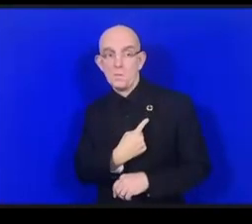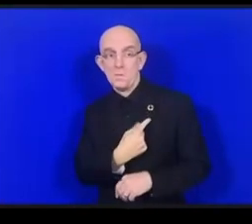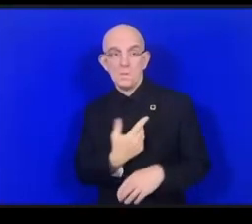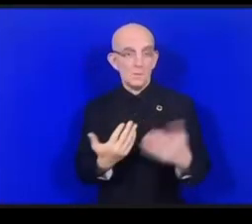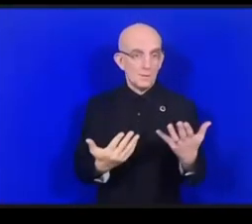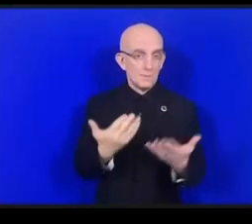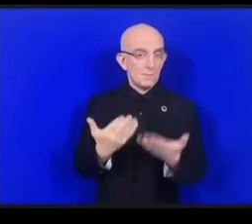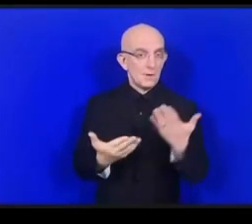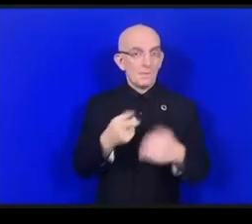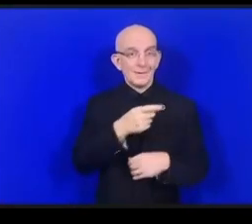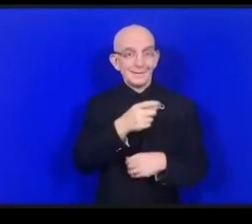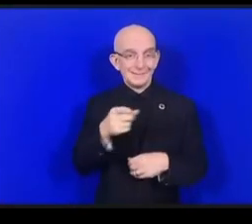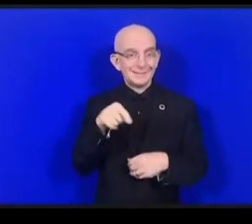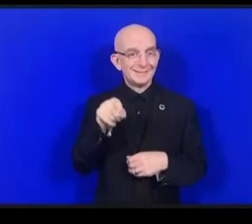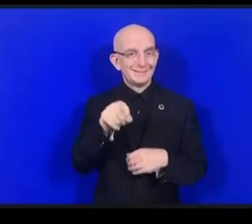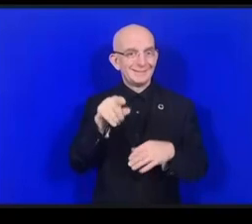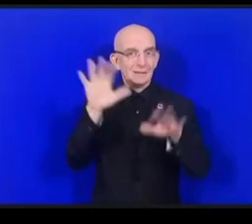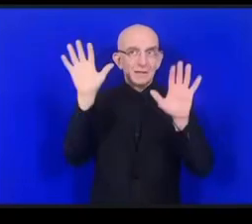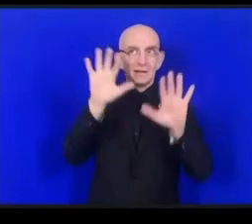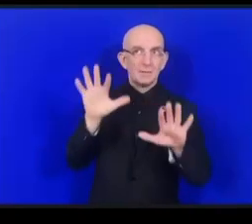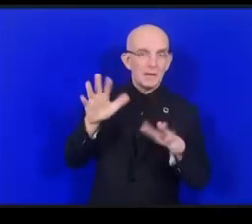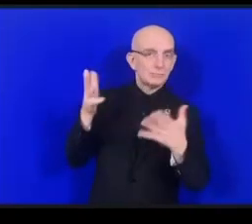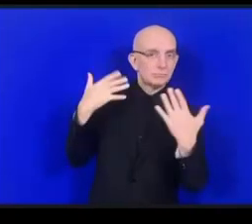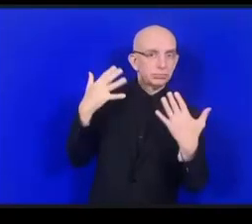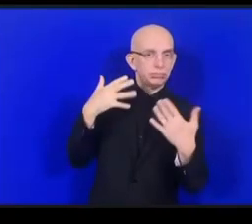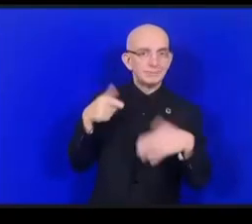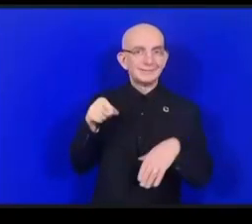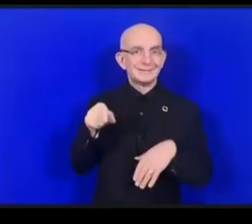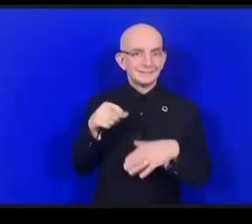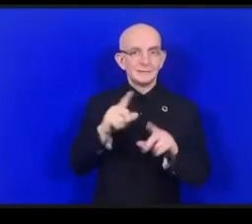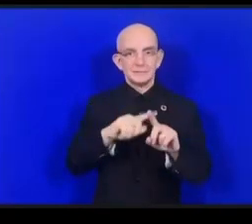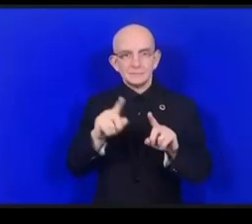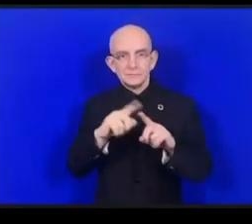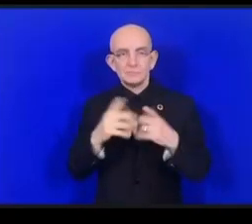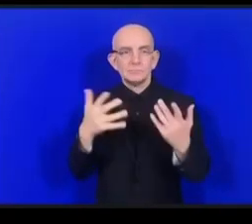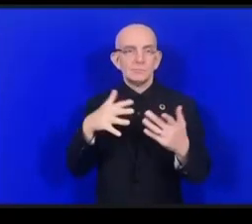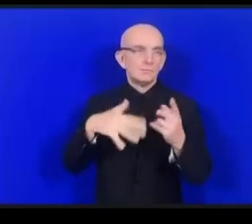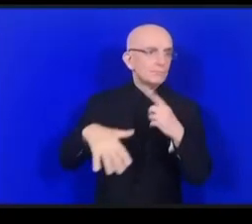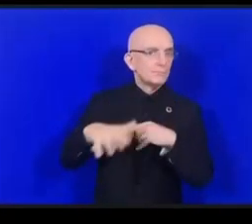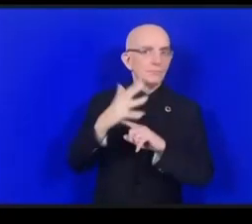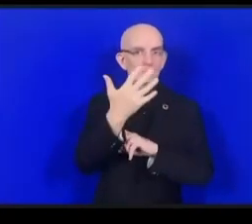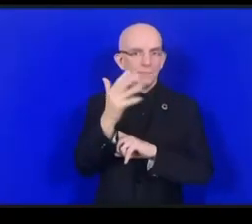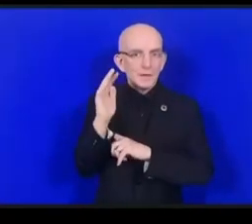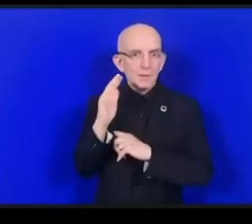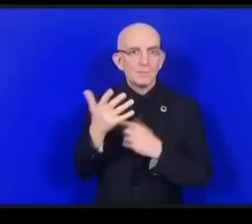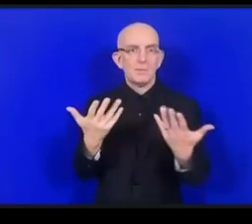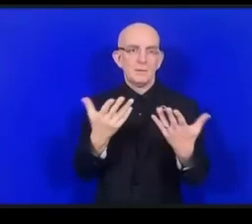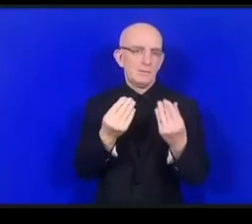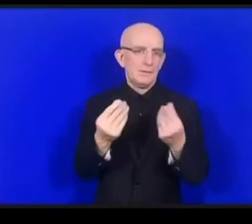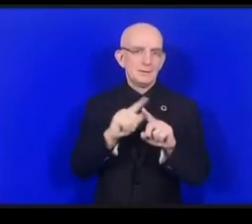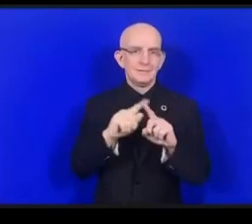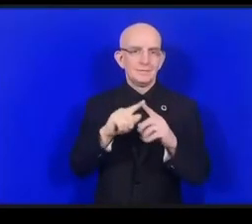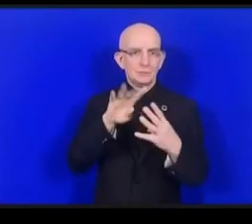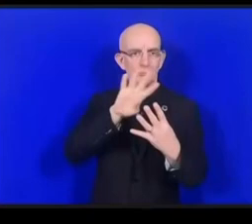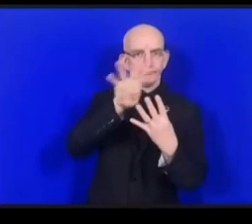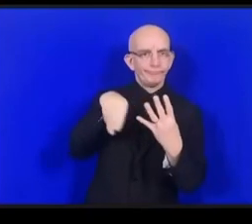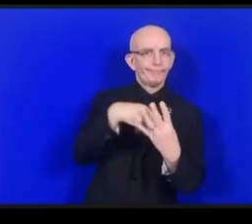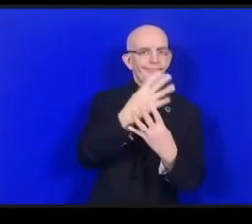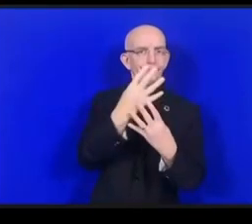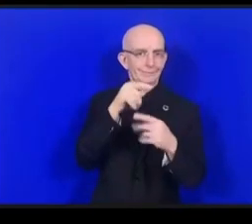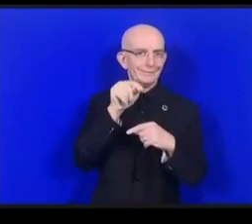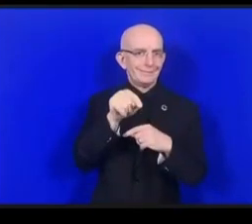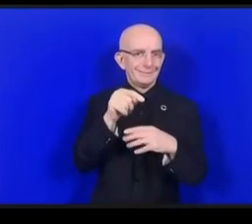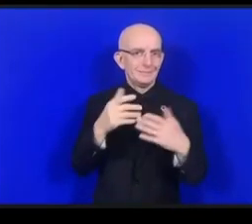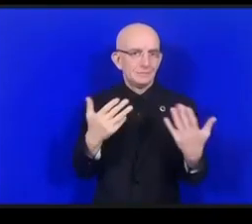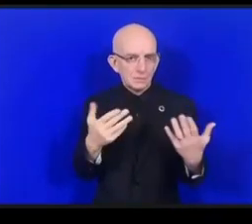is, with openly licensed content, this is how we build this is the capacity building component that we really